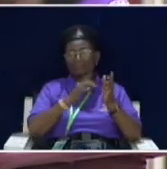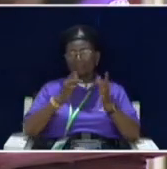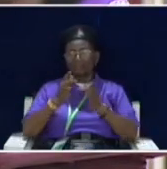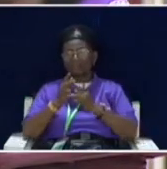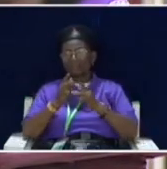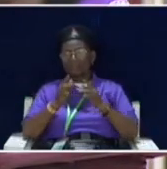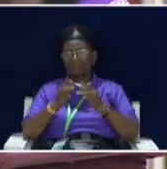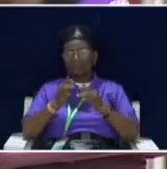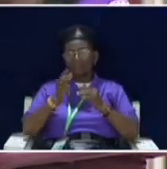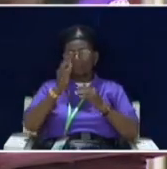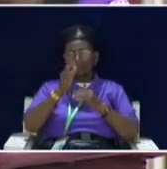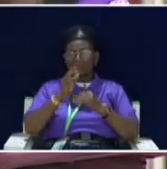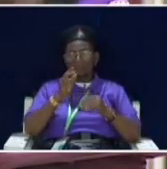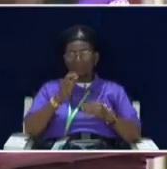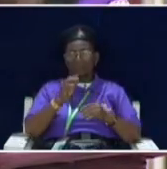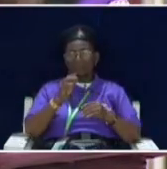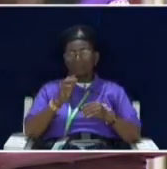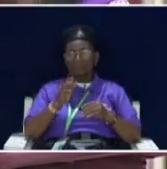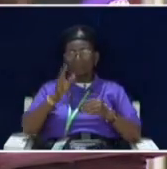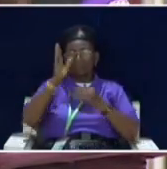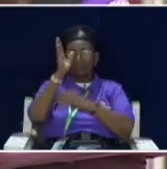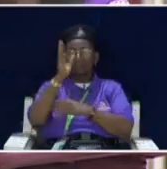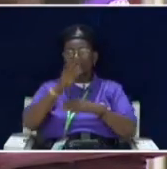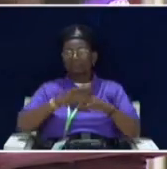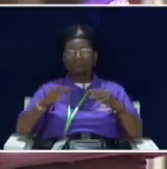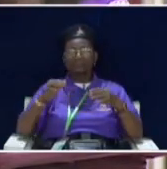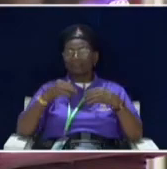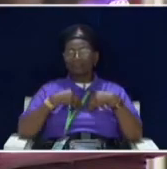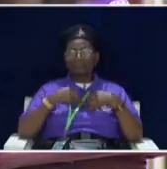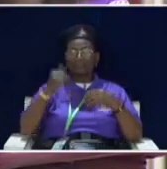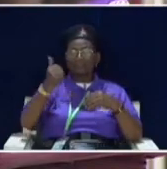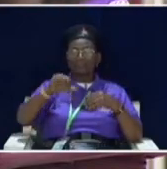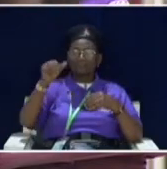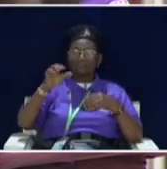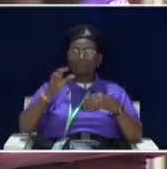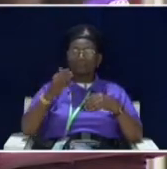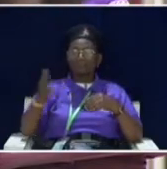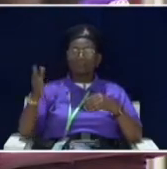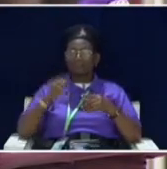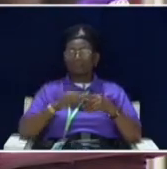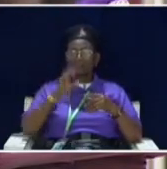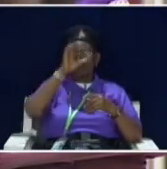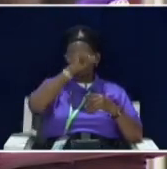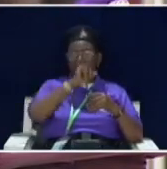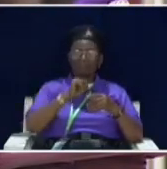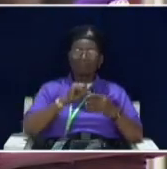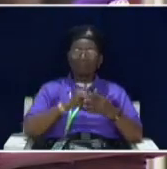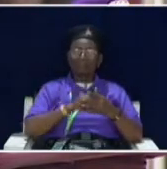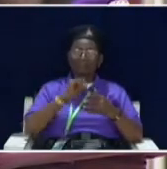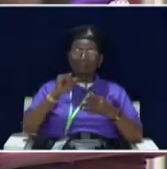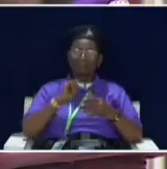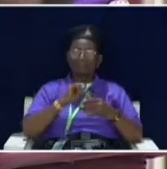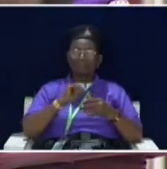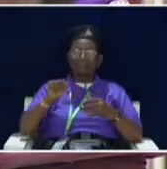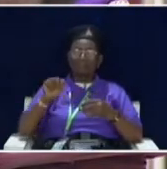God has nothing to lose. It's the sinner who is going to be the